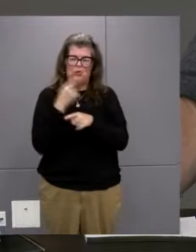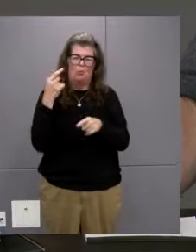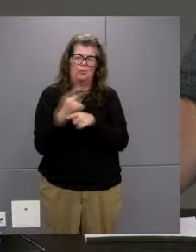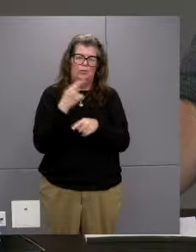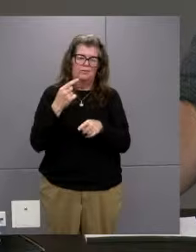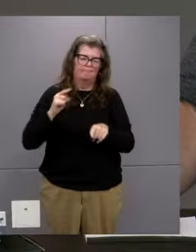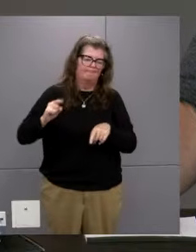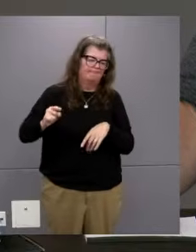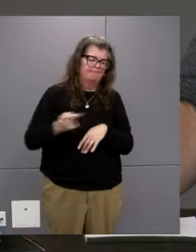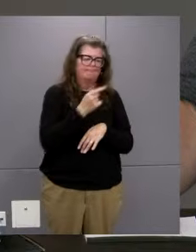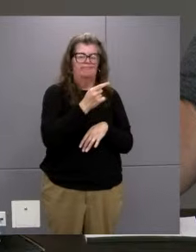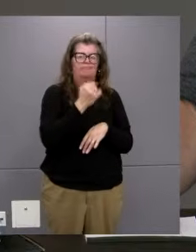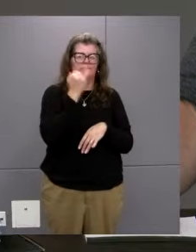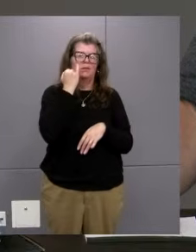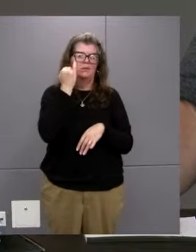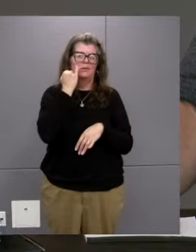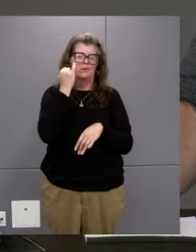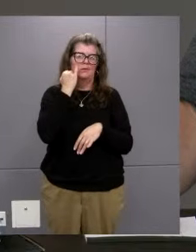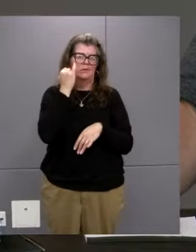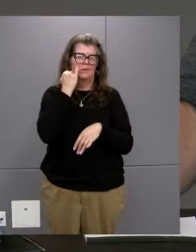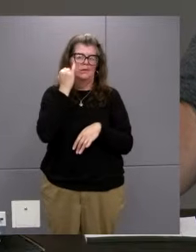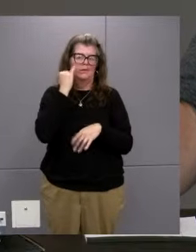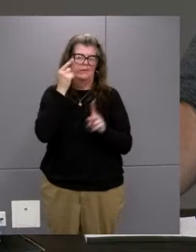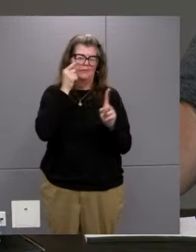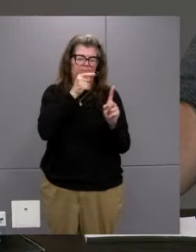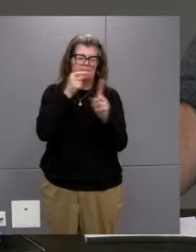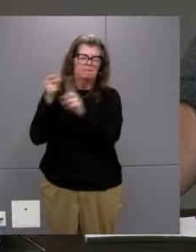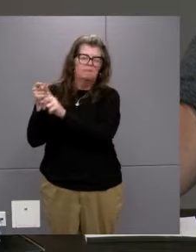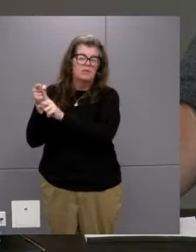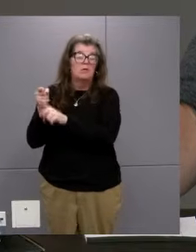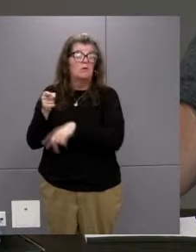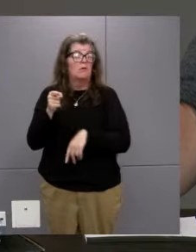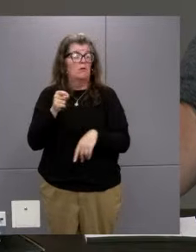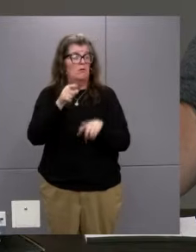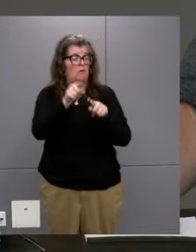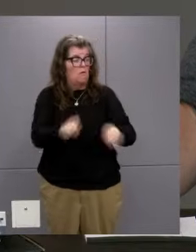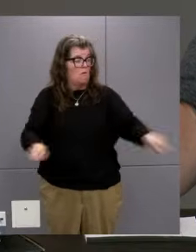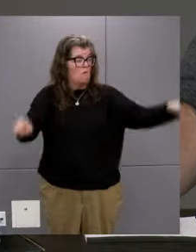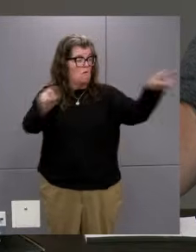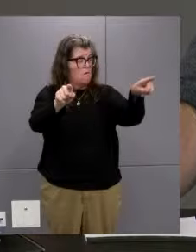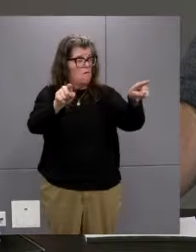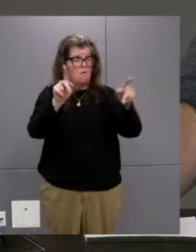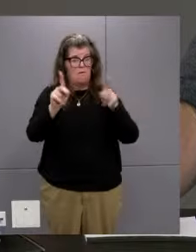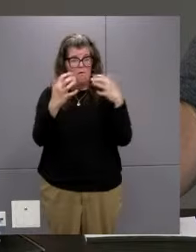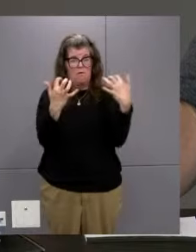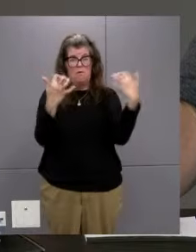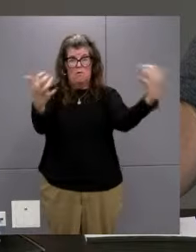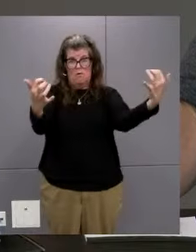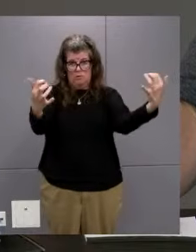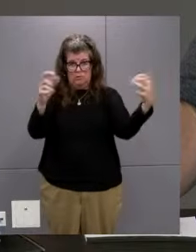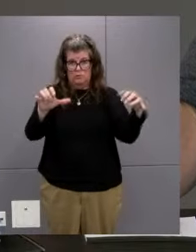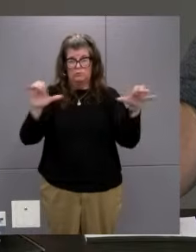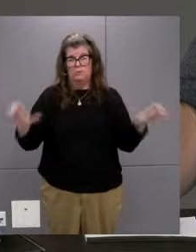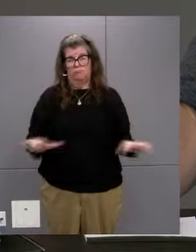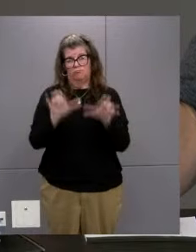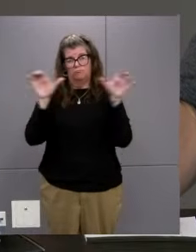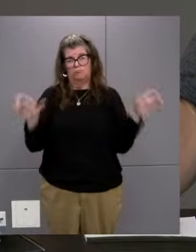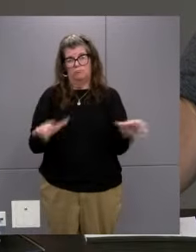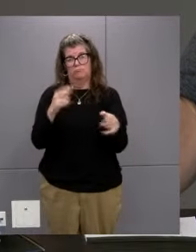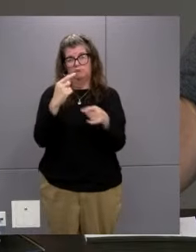defamatory when directed toward an individual. Members of the audience are expected to conduct themselves appropriately as